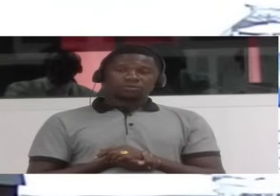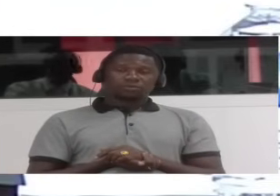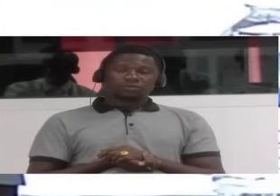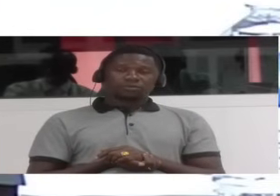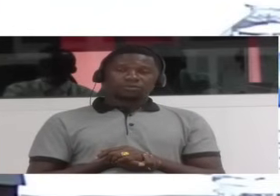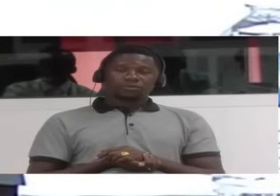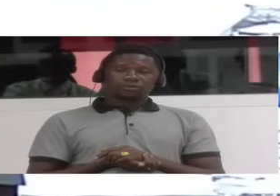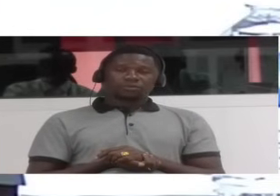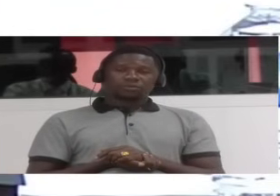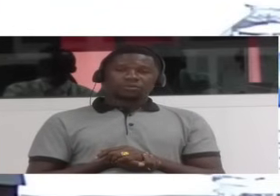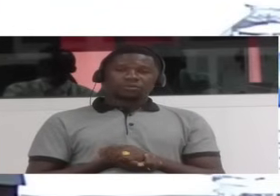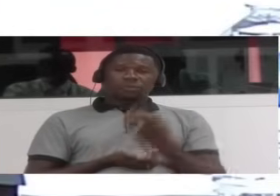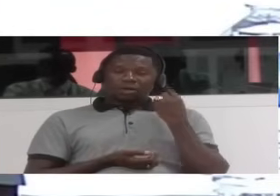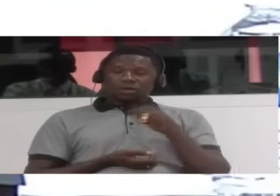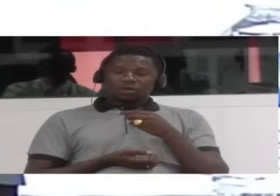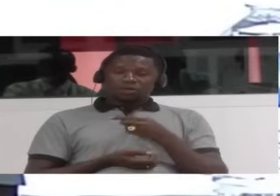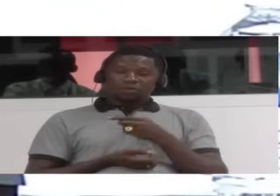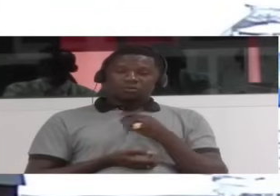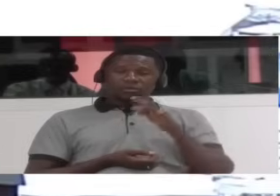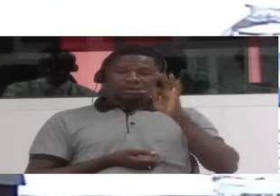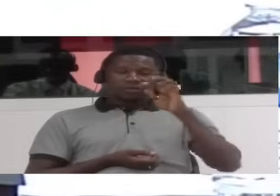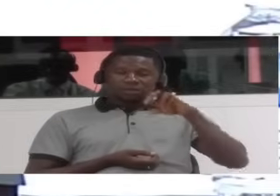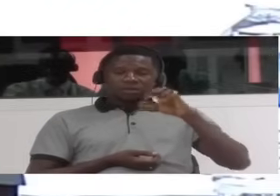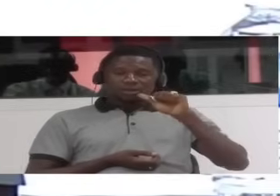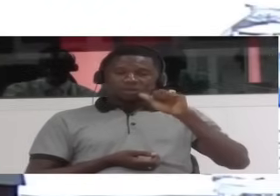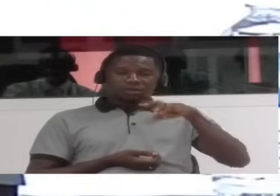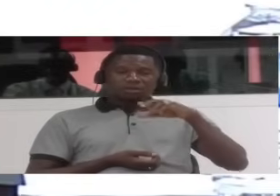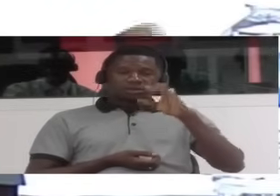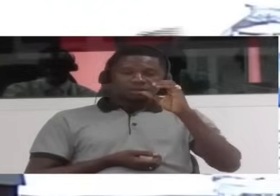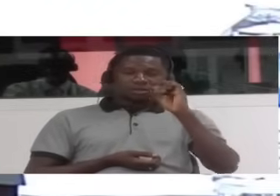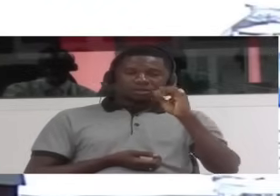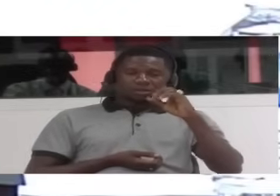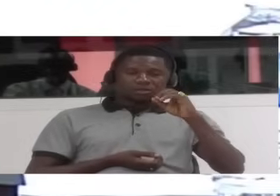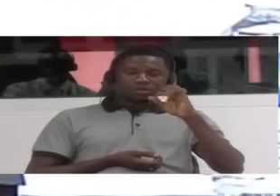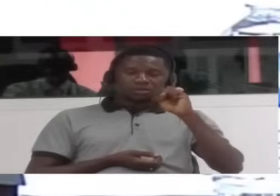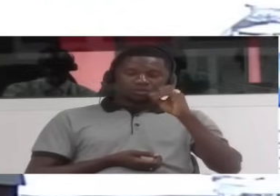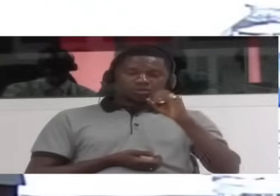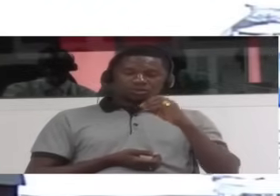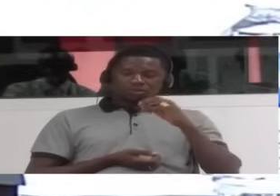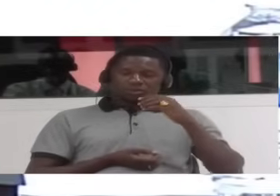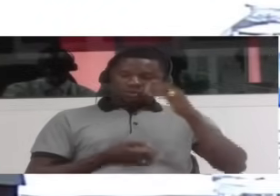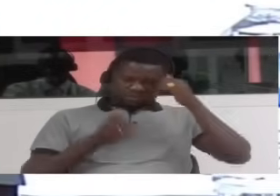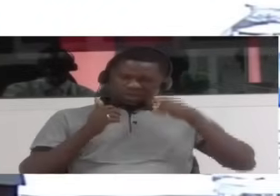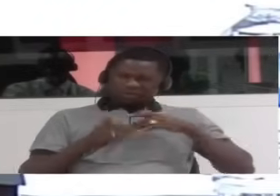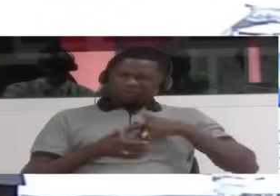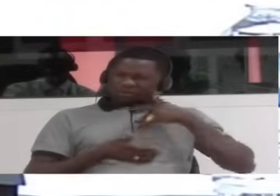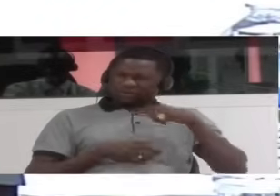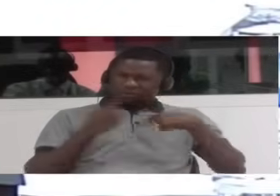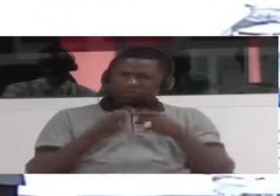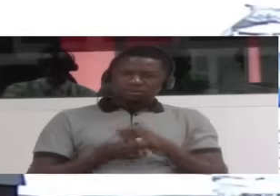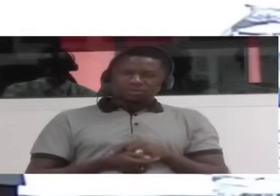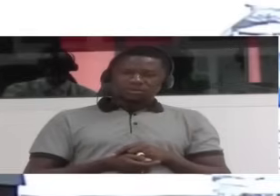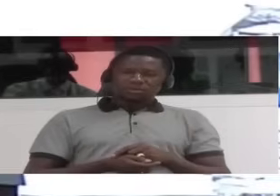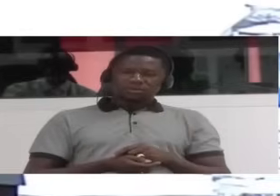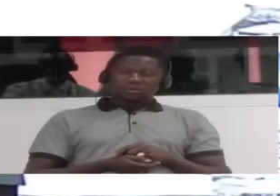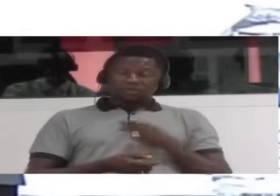How did Francisco react? Well, he was just a normal person, happy. Happy that? Because he